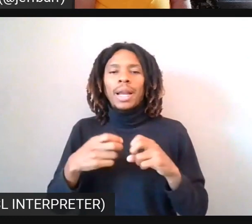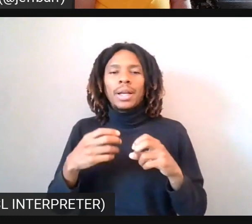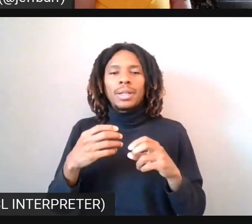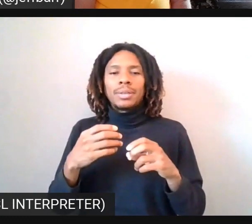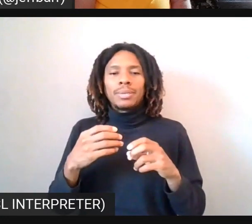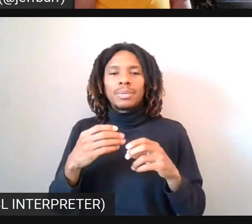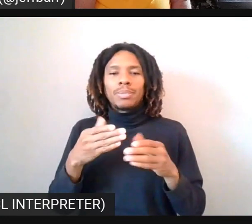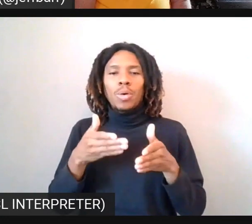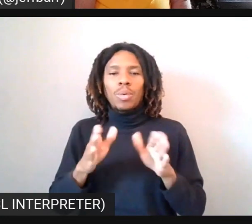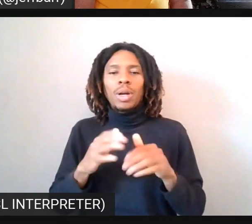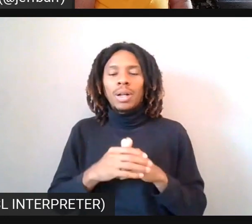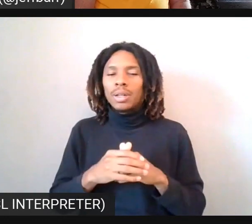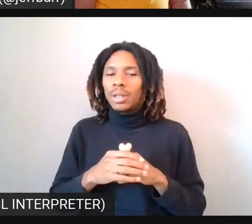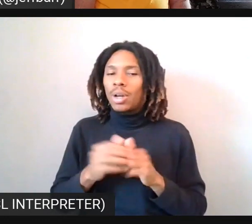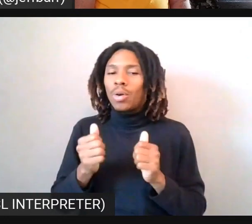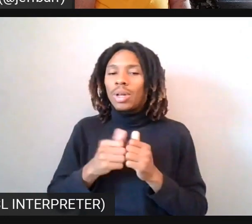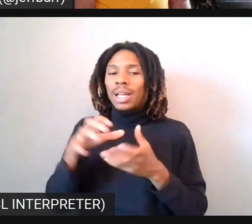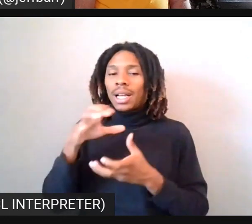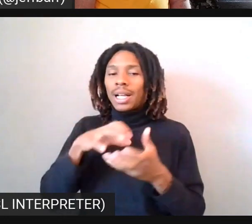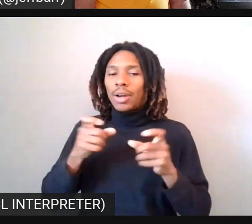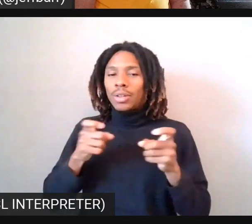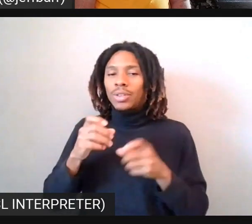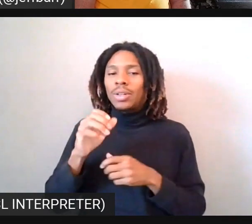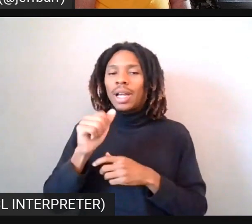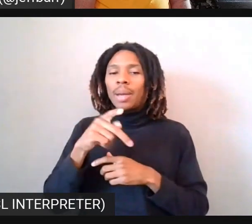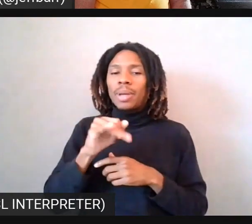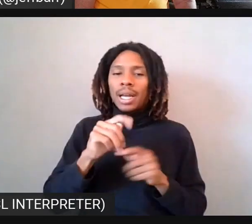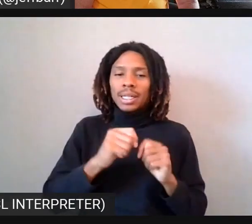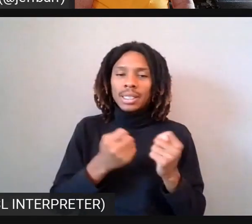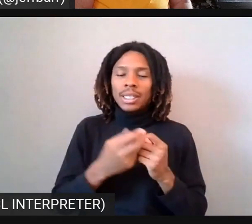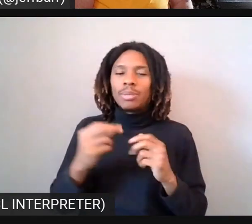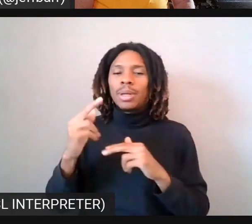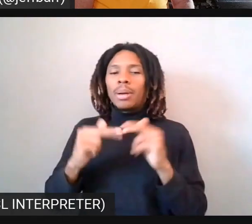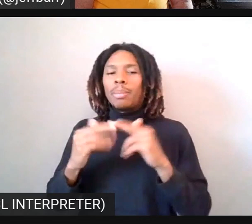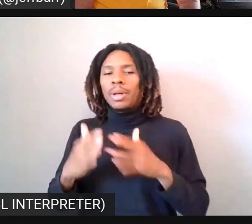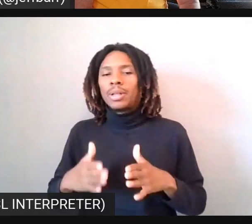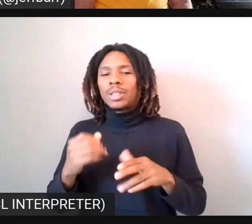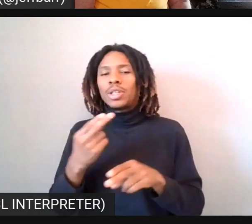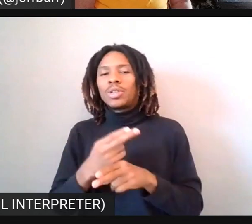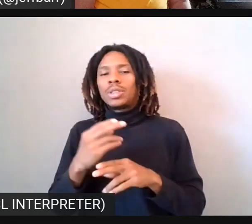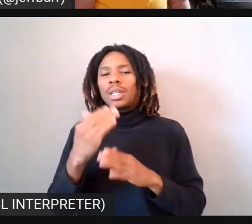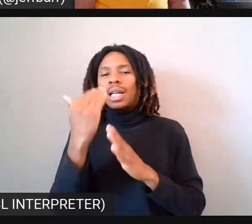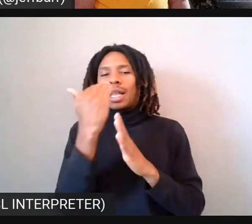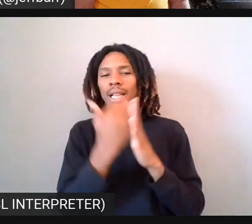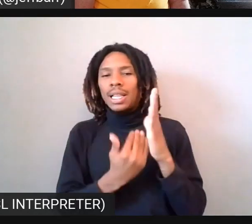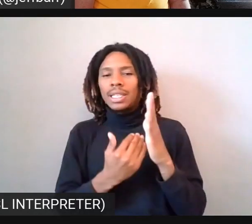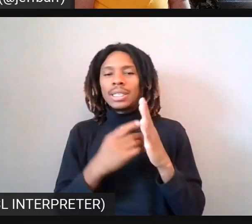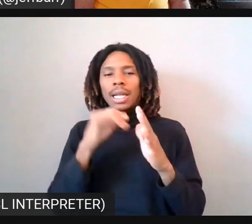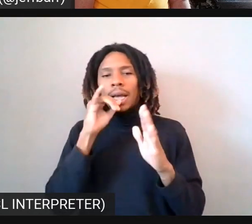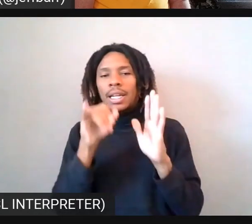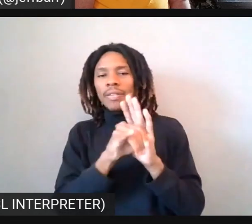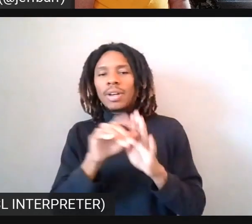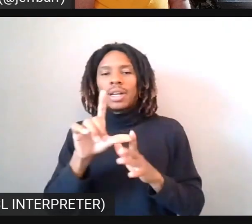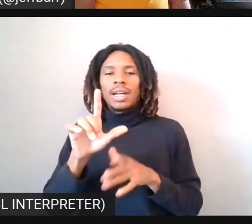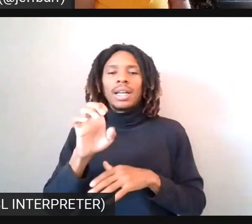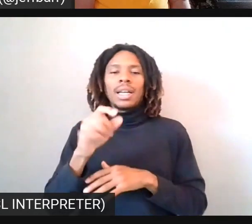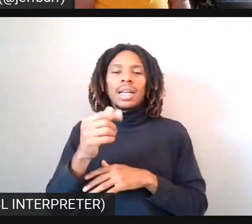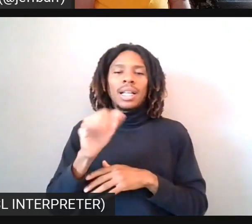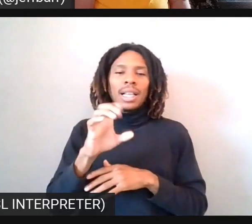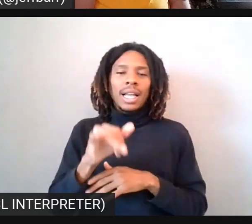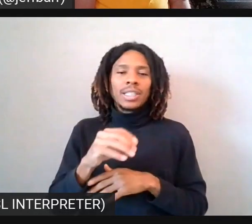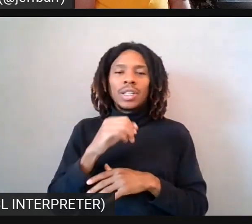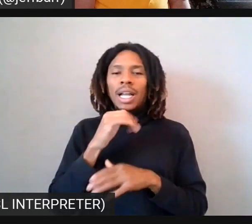Control API, teams or builders can now use the list call to identify these legacy or not actively